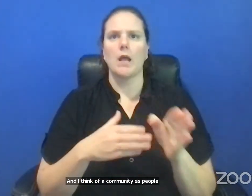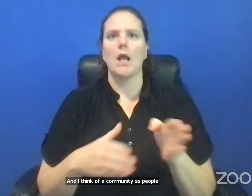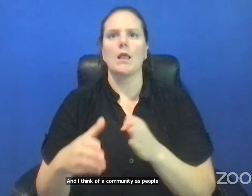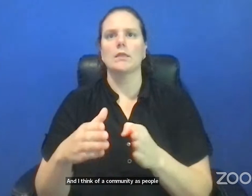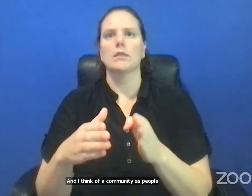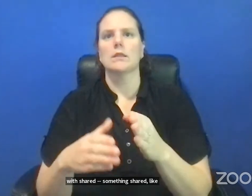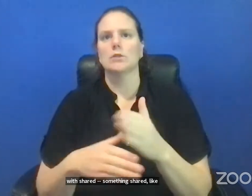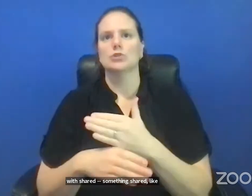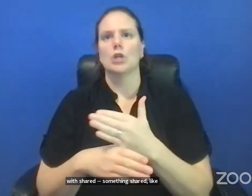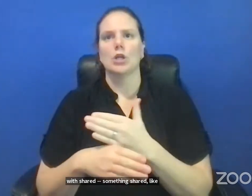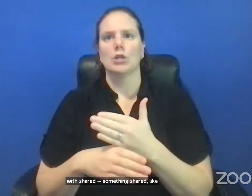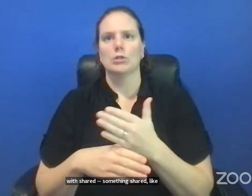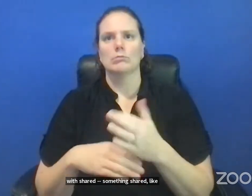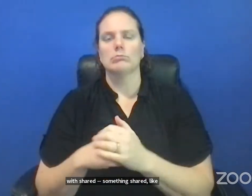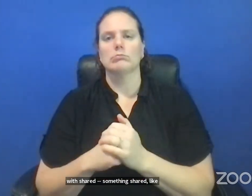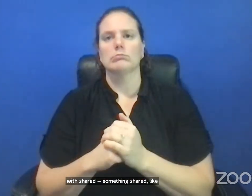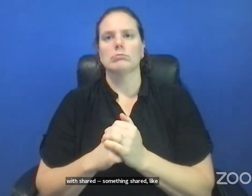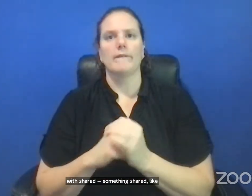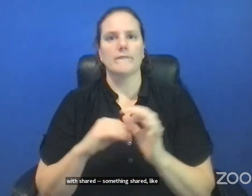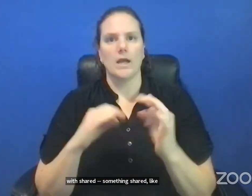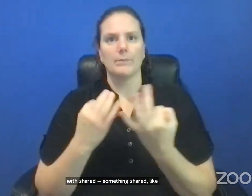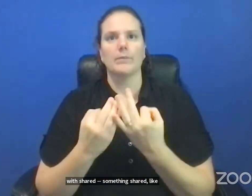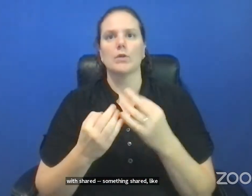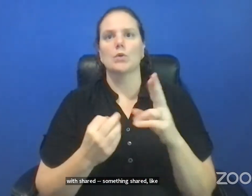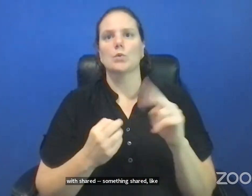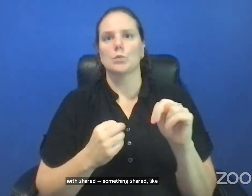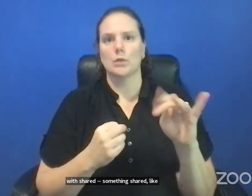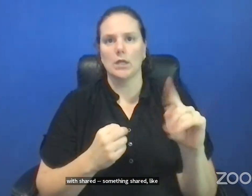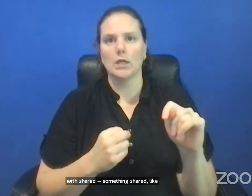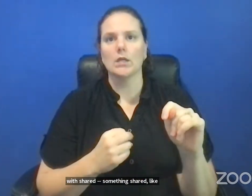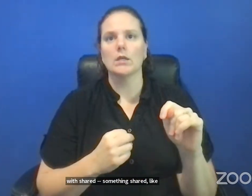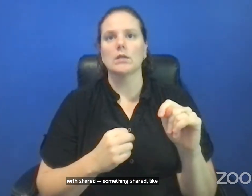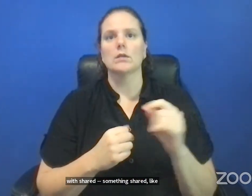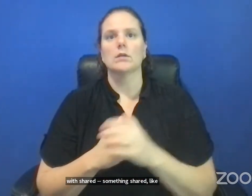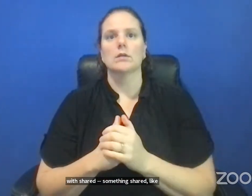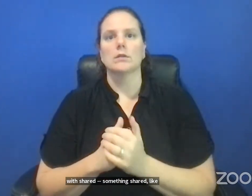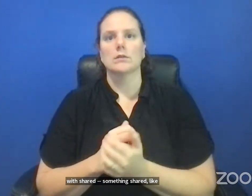shared family unit.